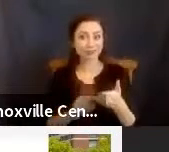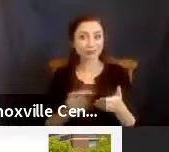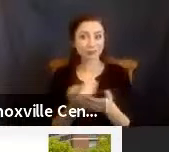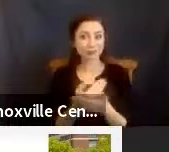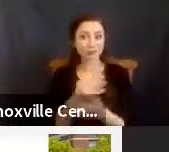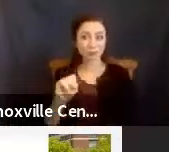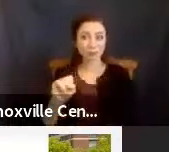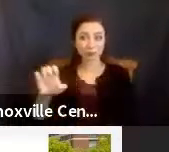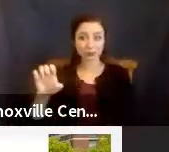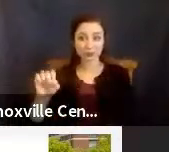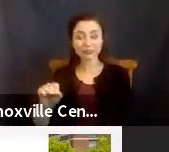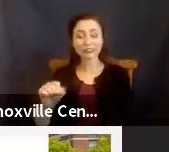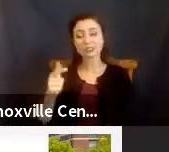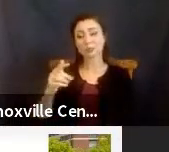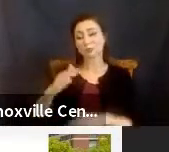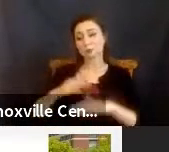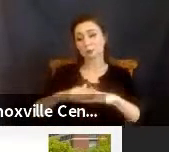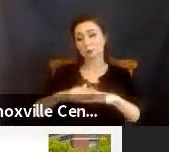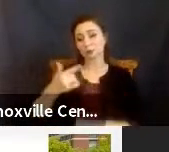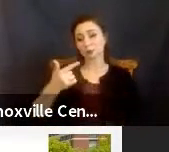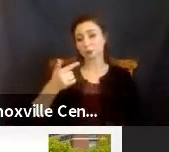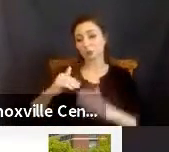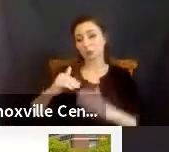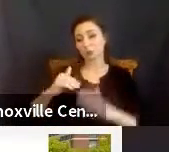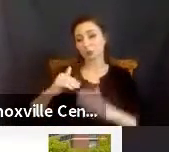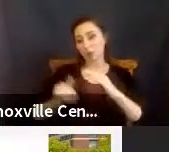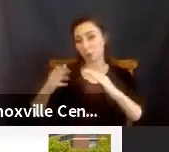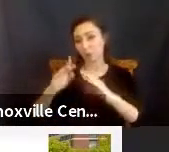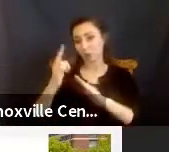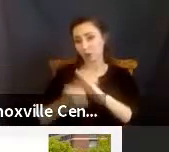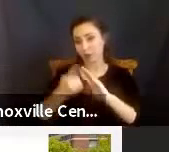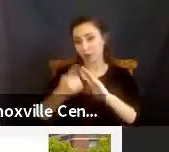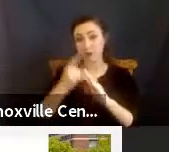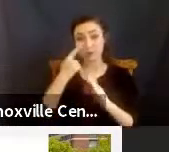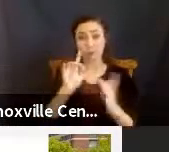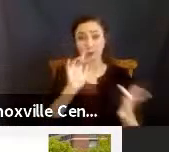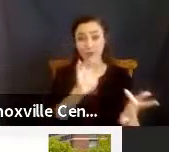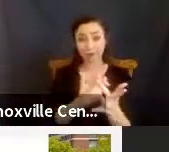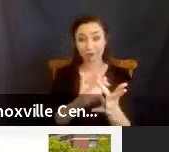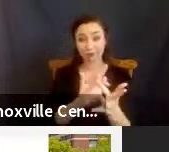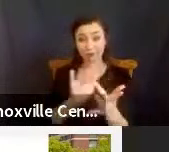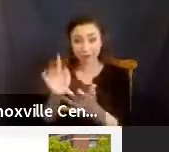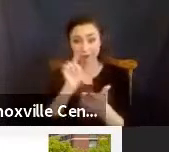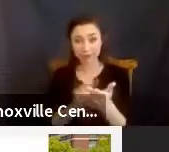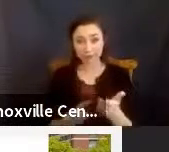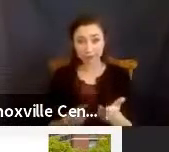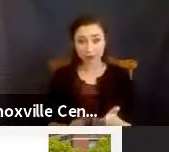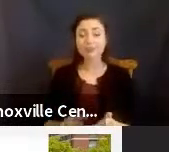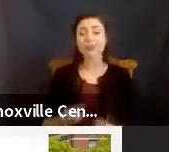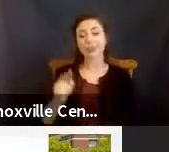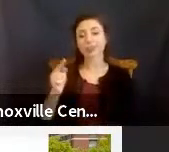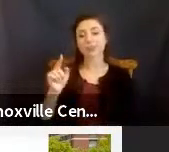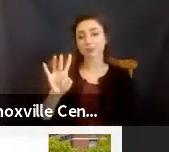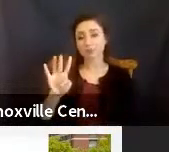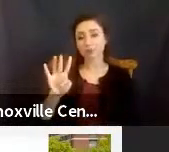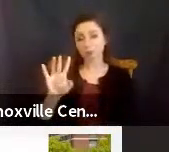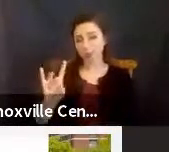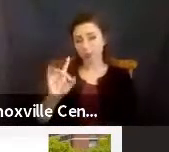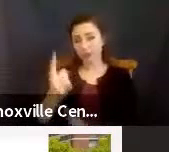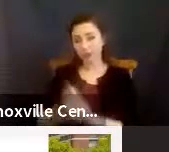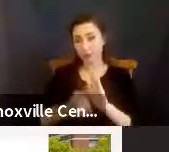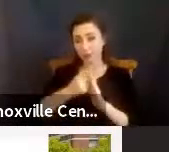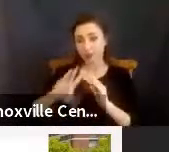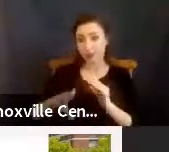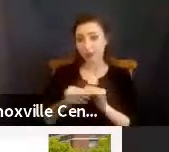cases within 24 hours and for close contacts within 48 hours. We've added a few new team members into our